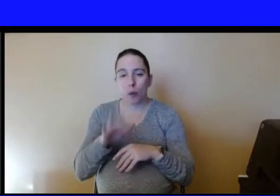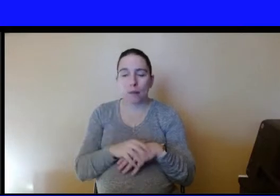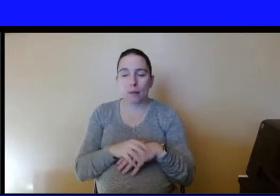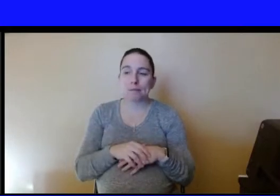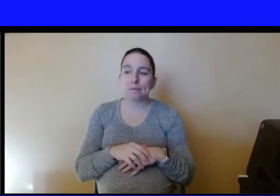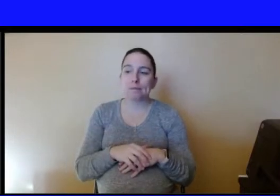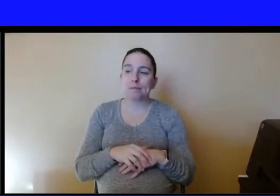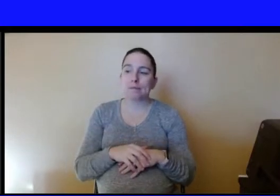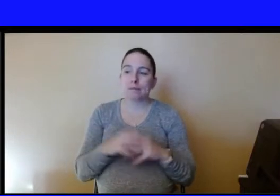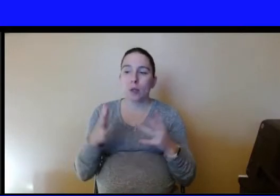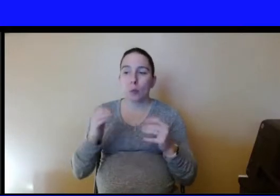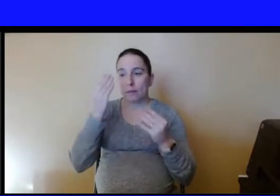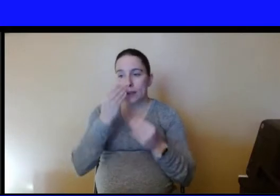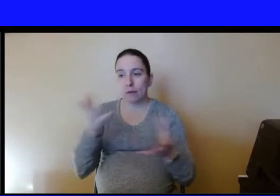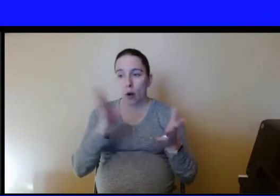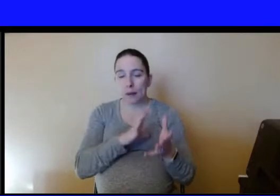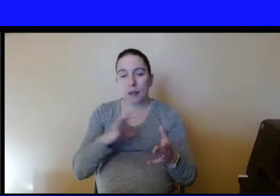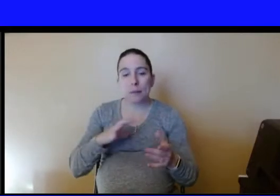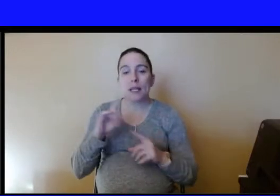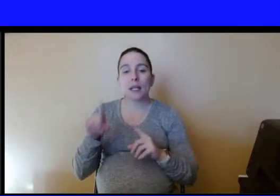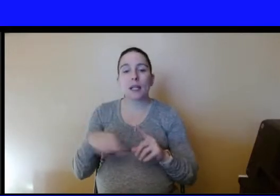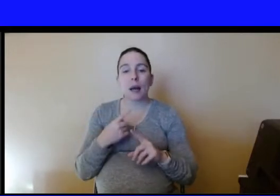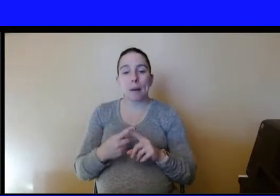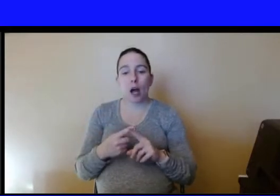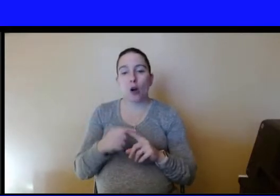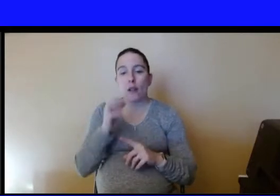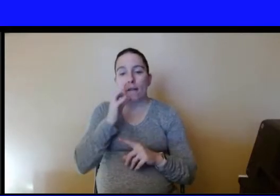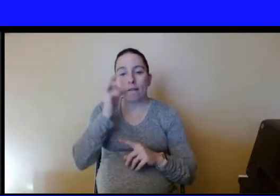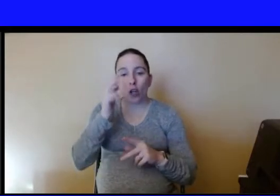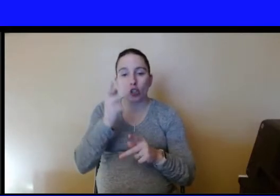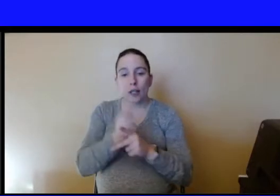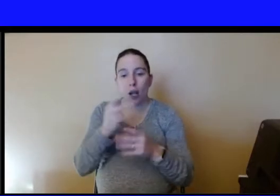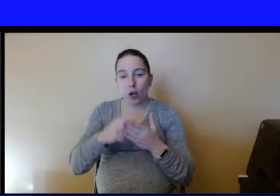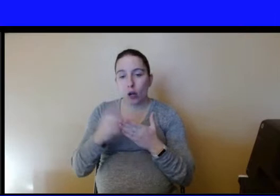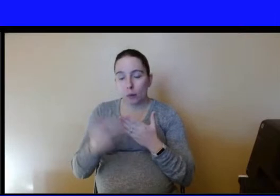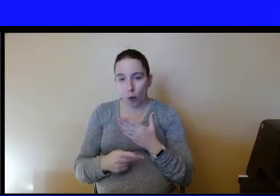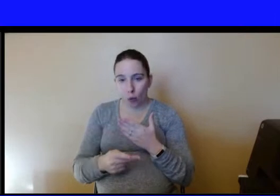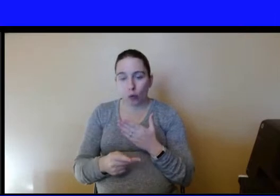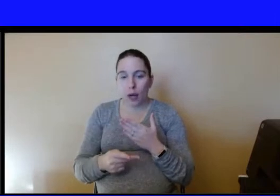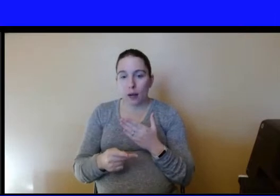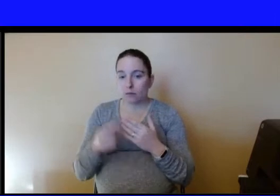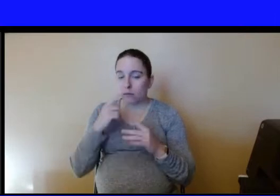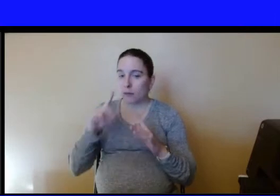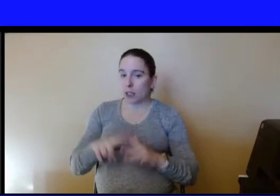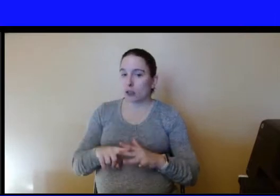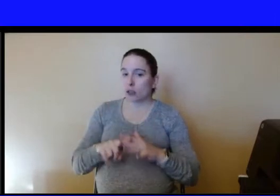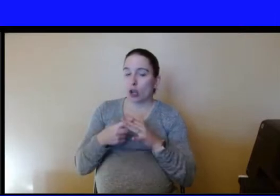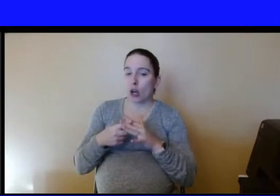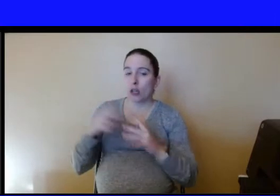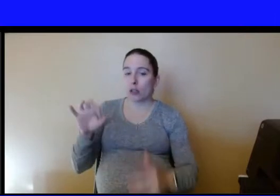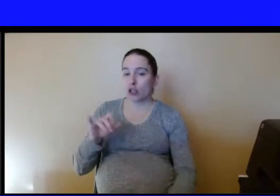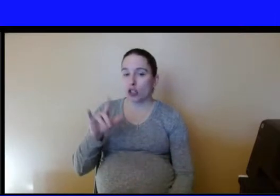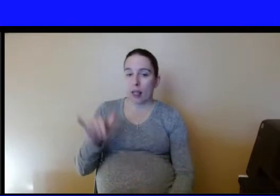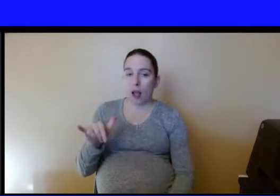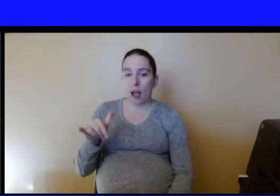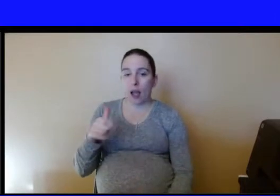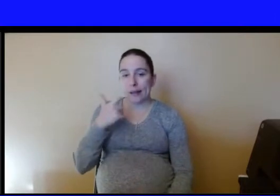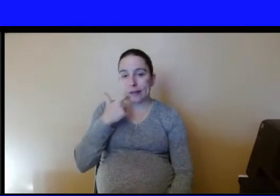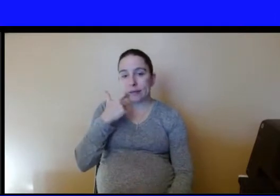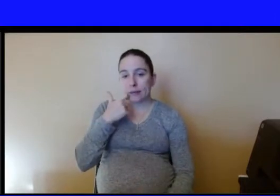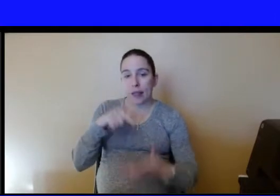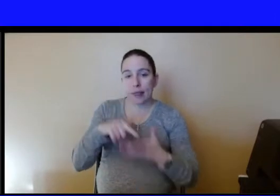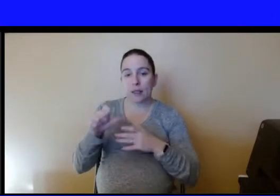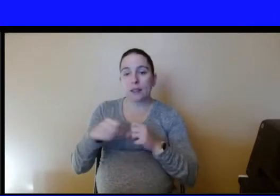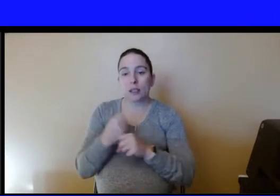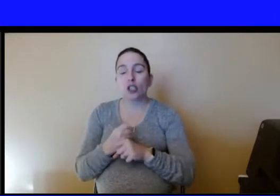agencies statewide. We received 11% of the state volume, which is slightly